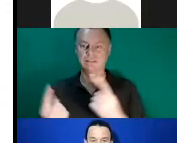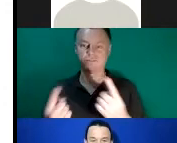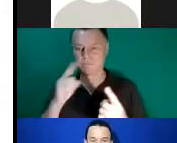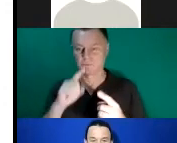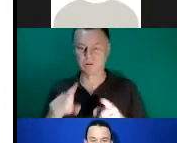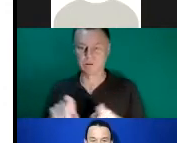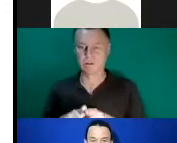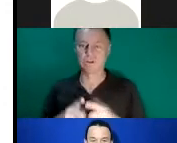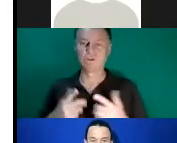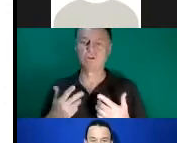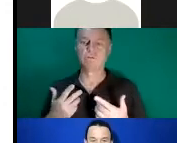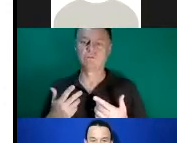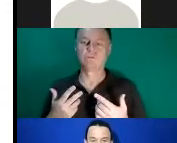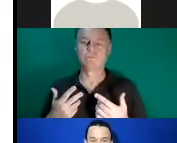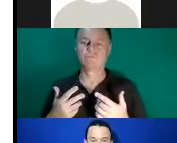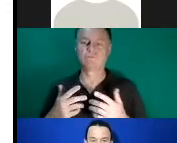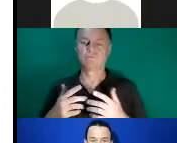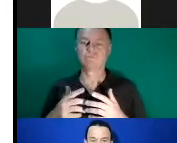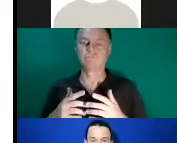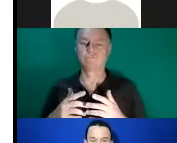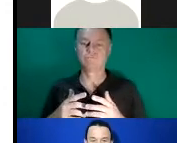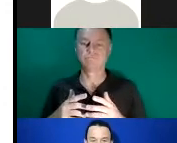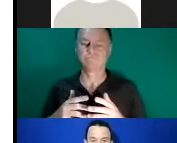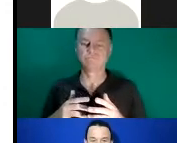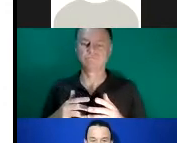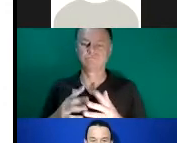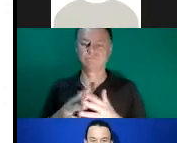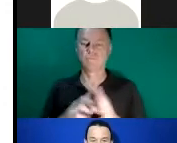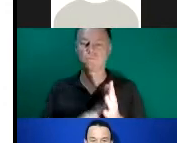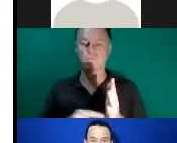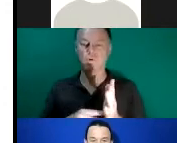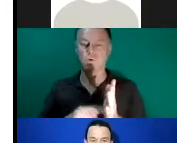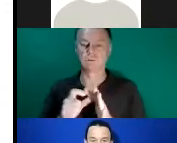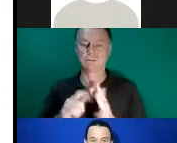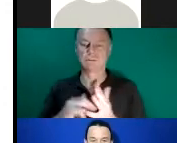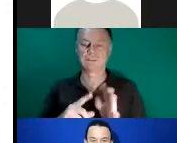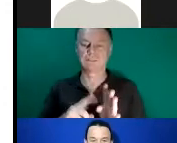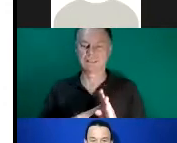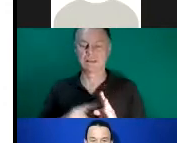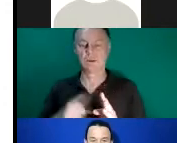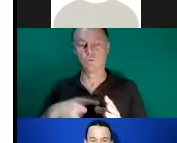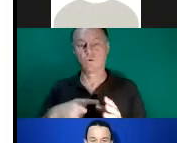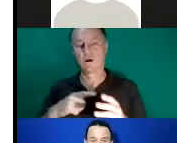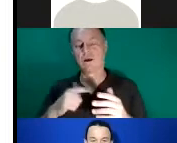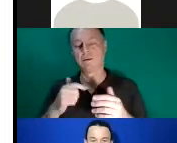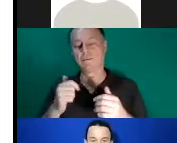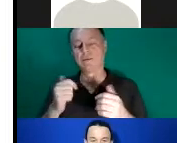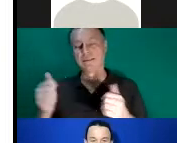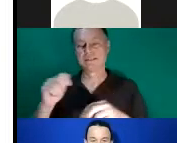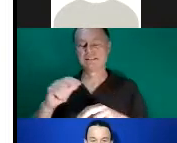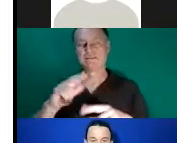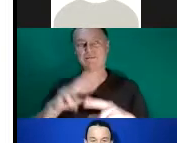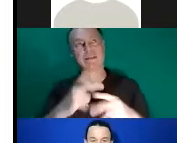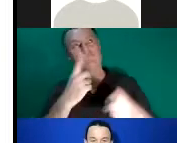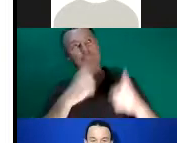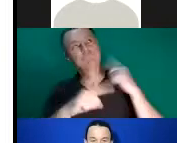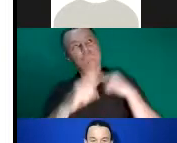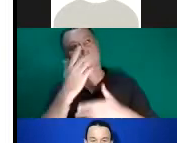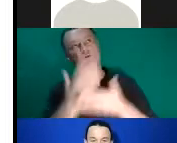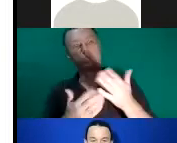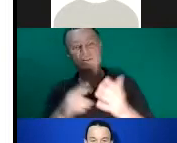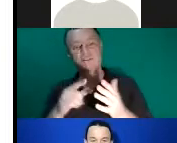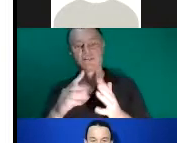including Walt Disney, who would model his famous amusement park after the stories his father told about working at the